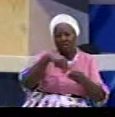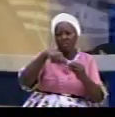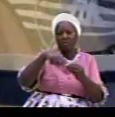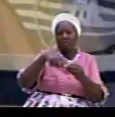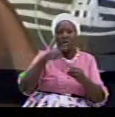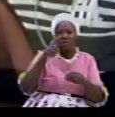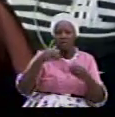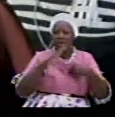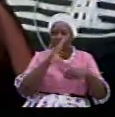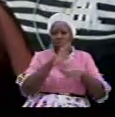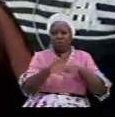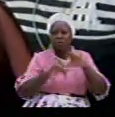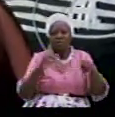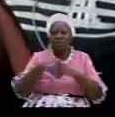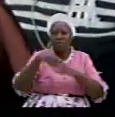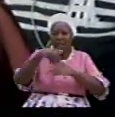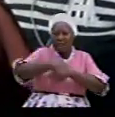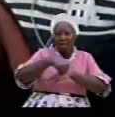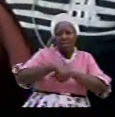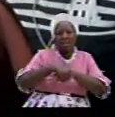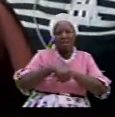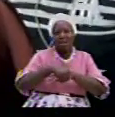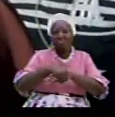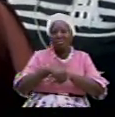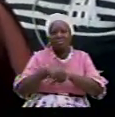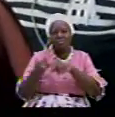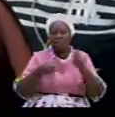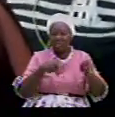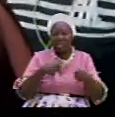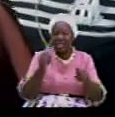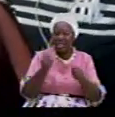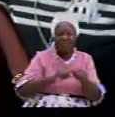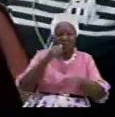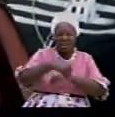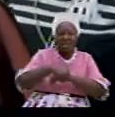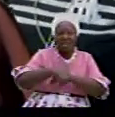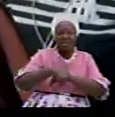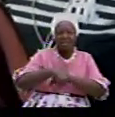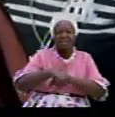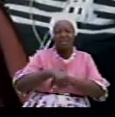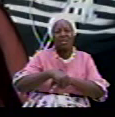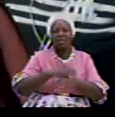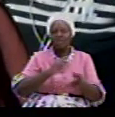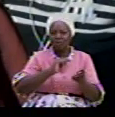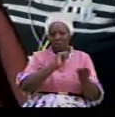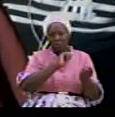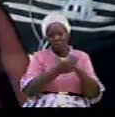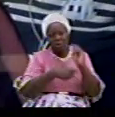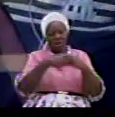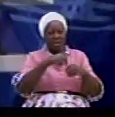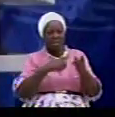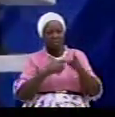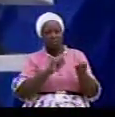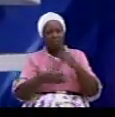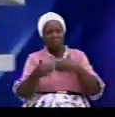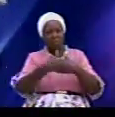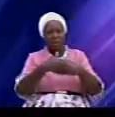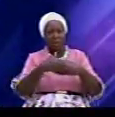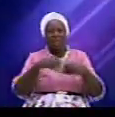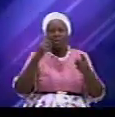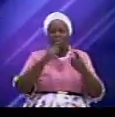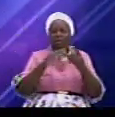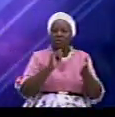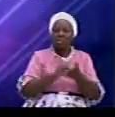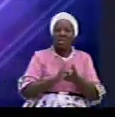the nightclub every night. Turn around and turn your back to the nightclub. You've been